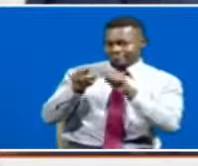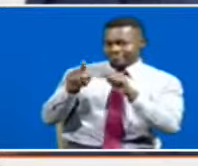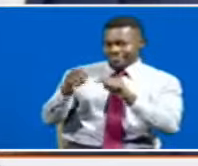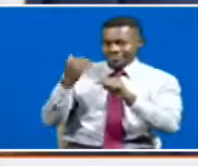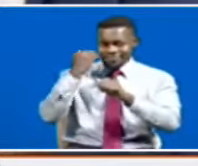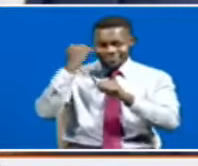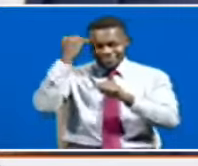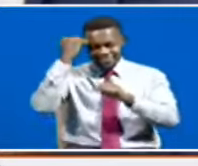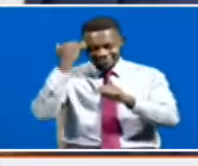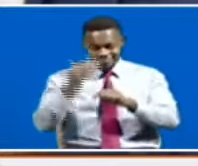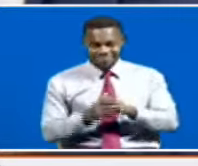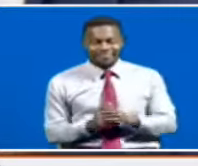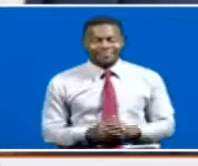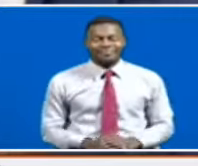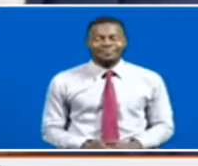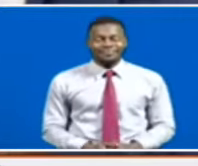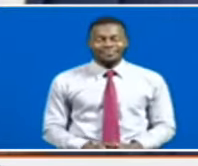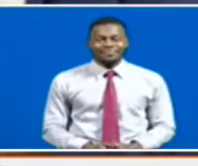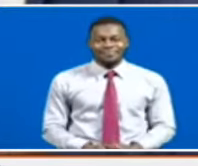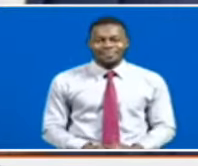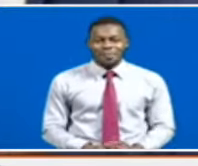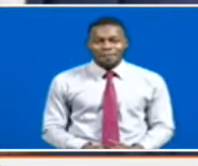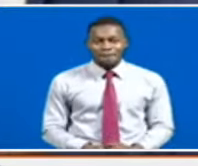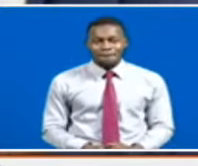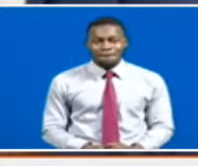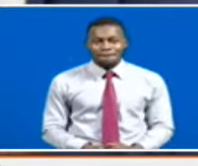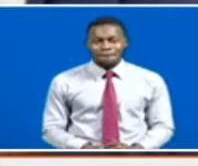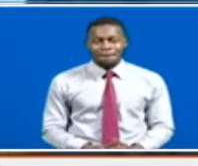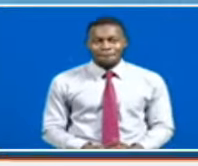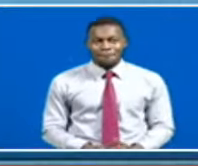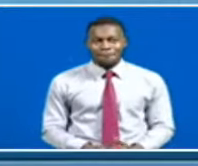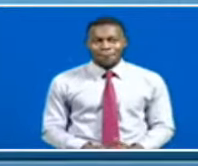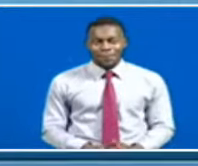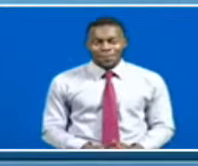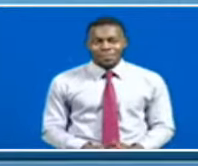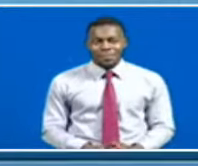Clement Masombo, KTN News. And in yet another